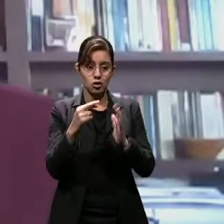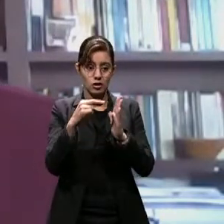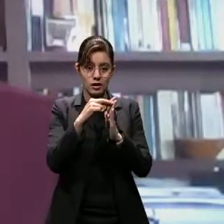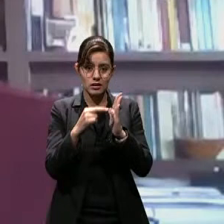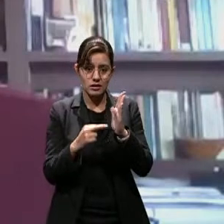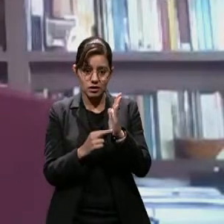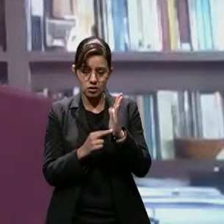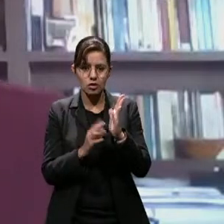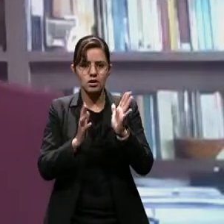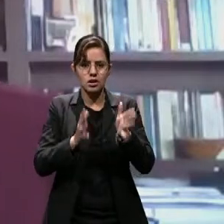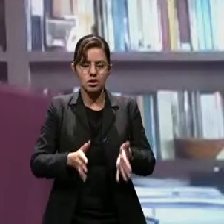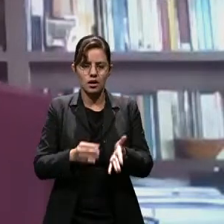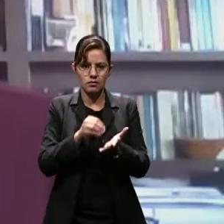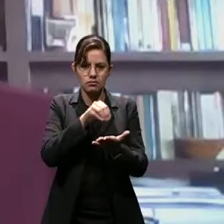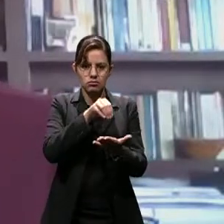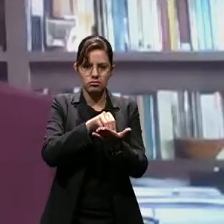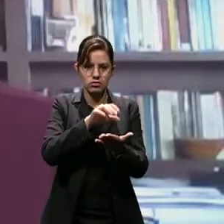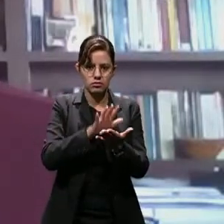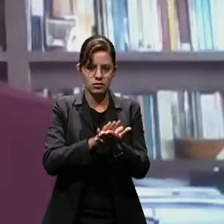women. So the logical